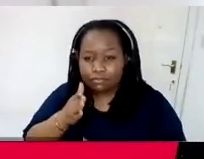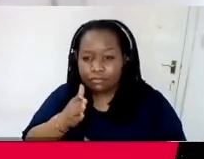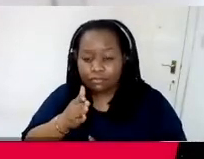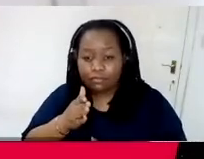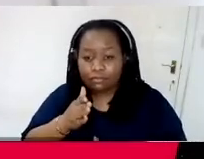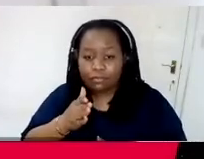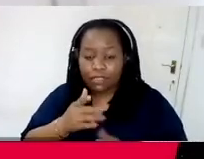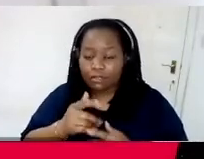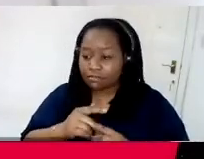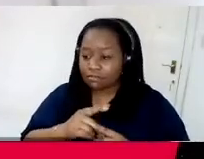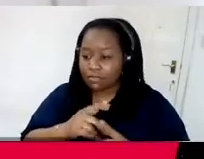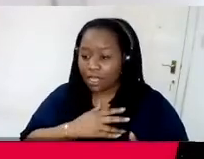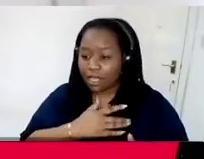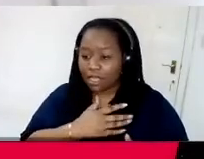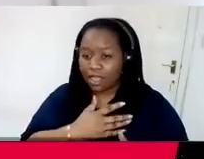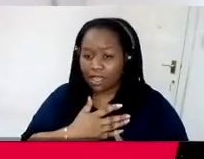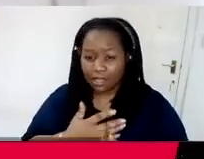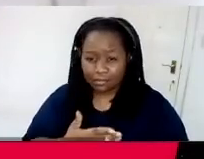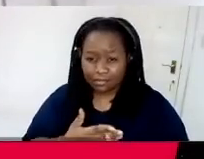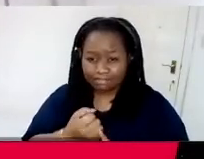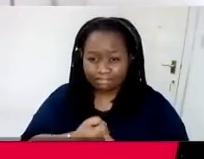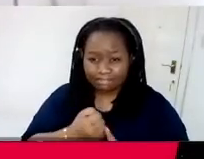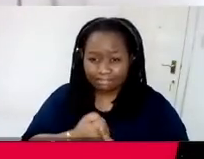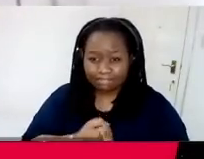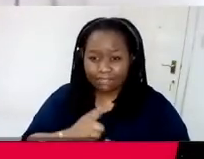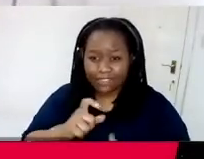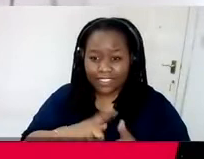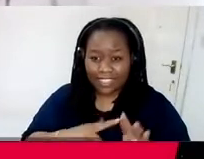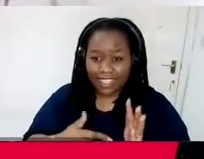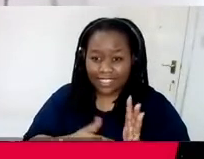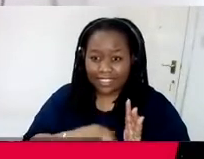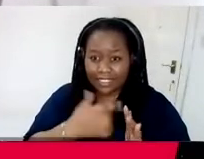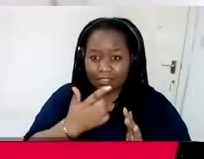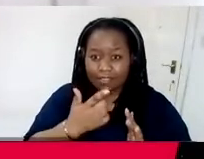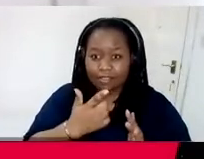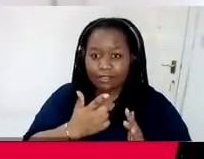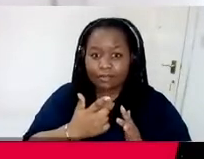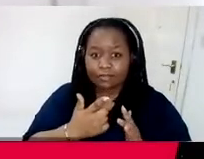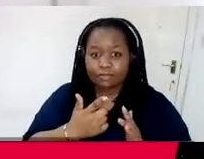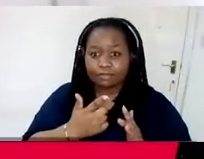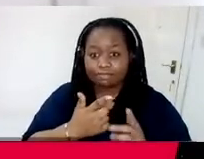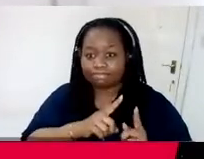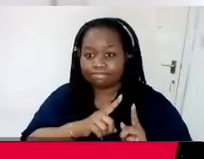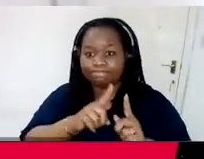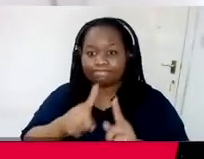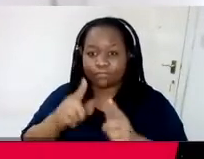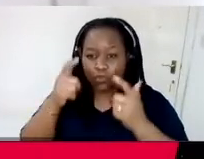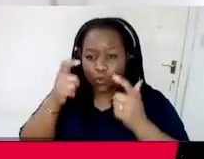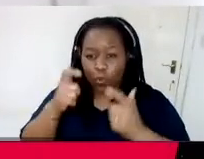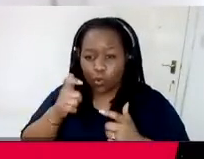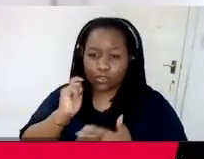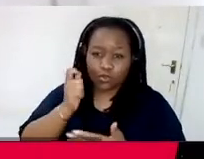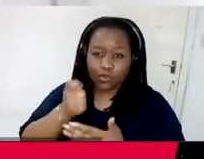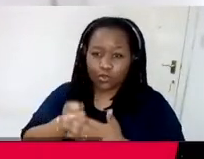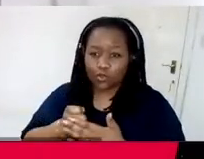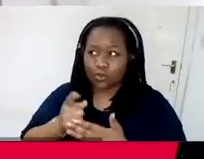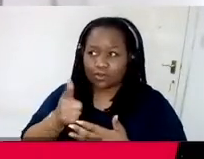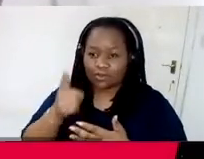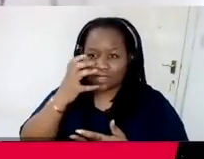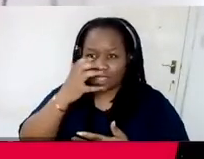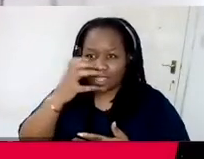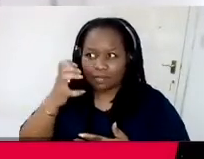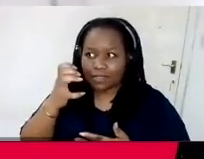And up until Campaign Against Arms Trade took them to court, the government was not assessing whether there was a pattern to